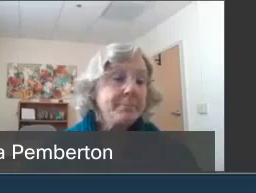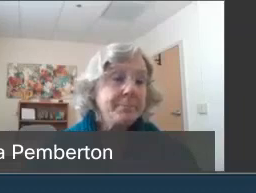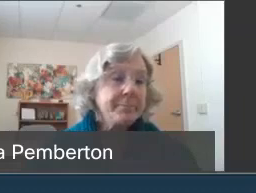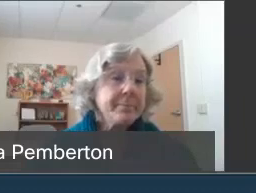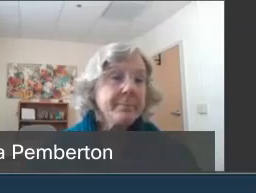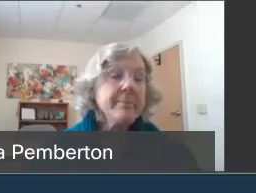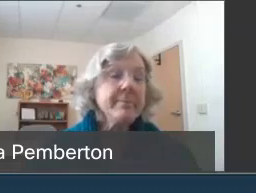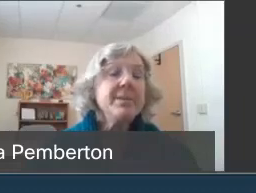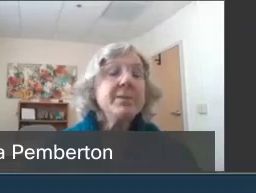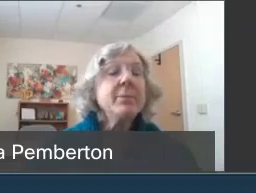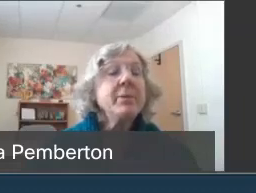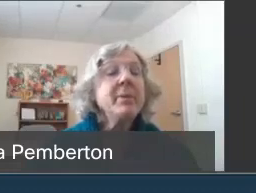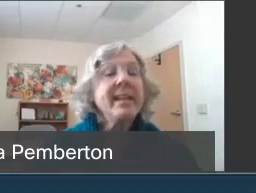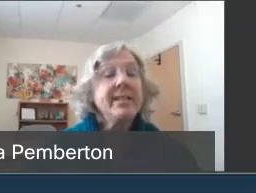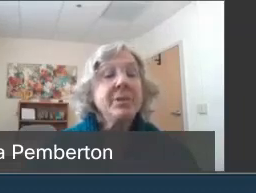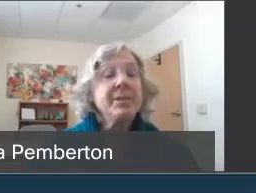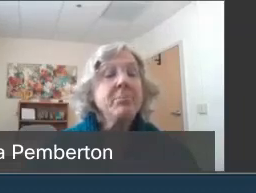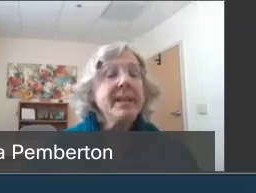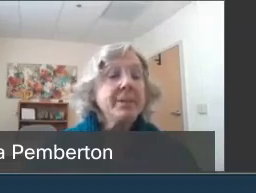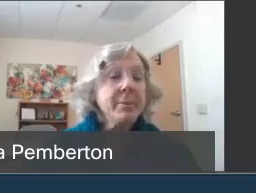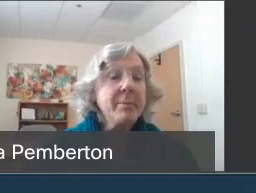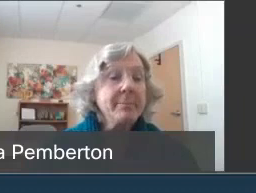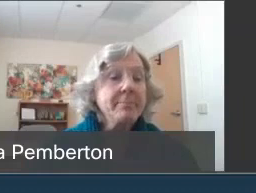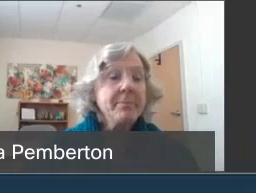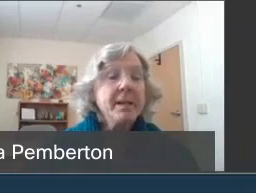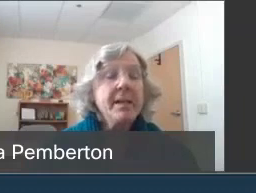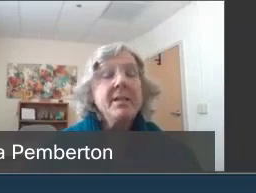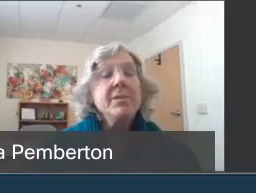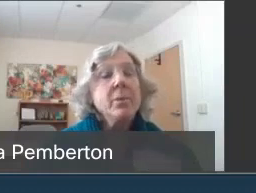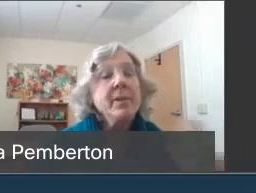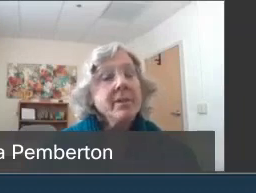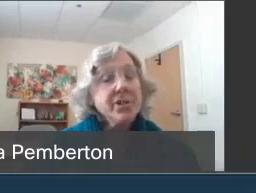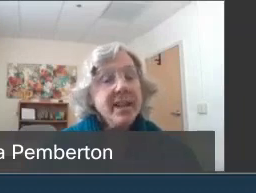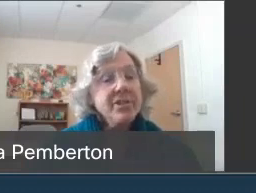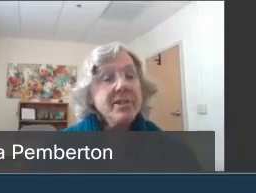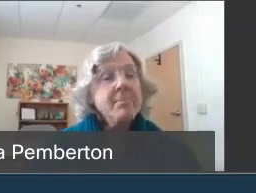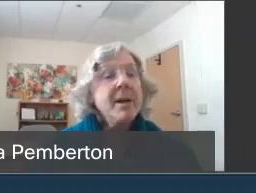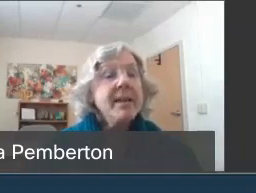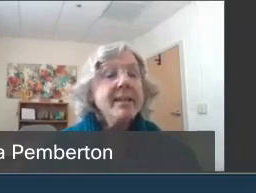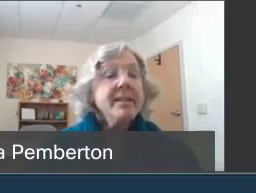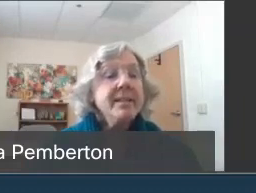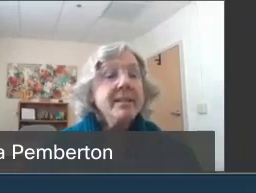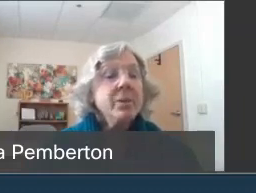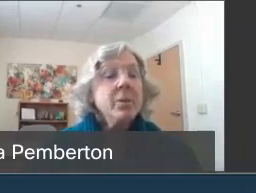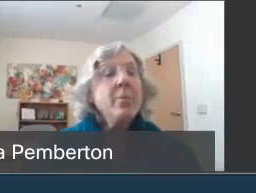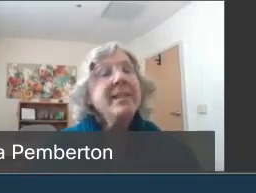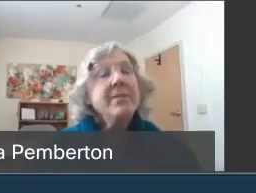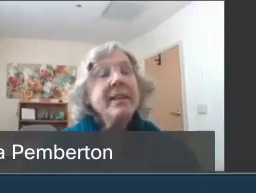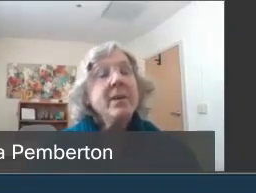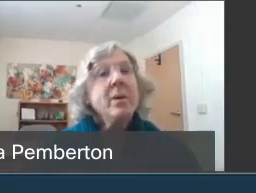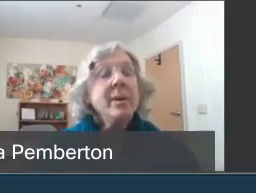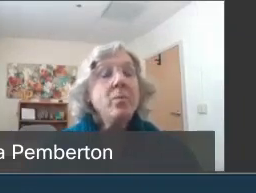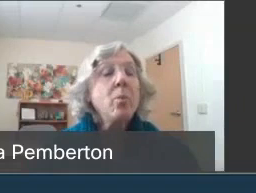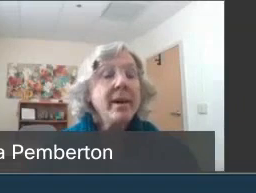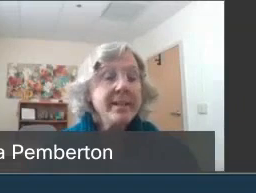challenges. So we knew we had to do some brainstorming. So with those challenges in mind, we had